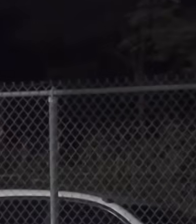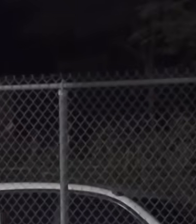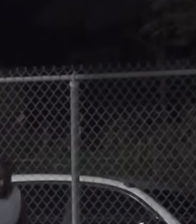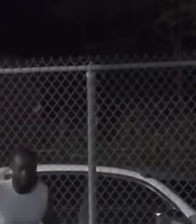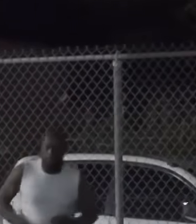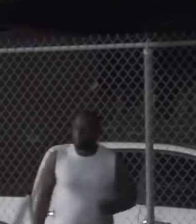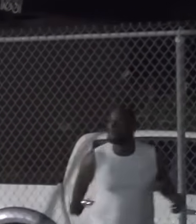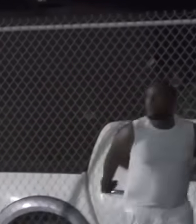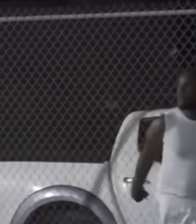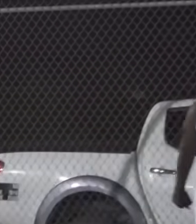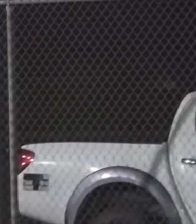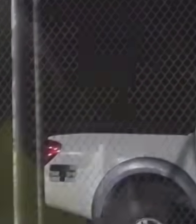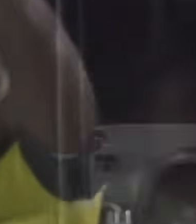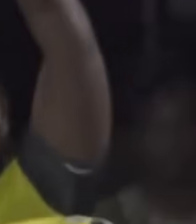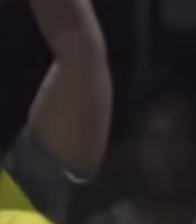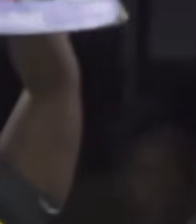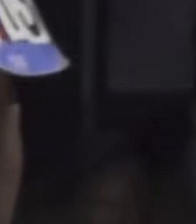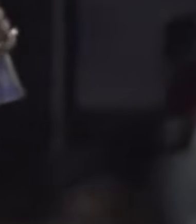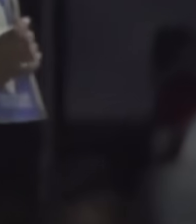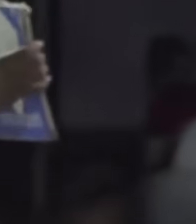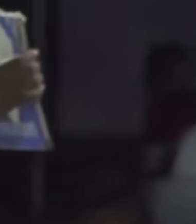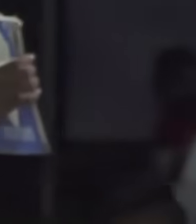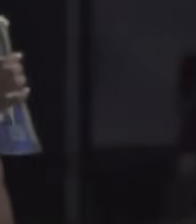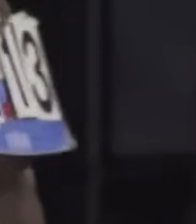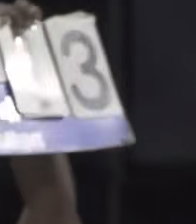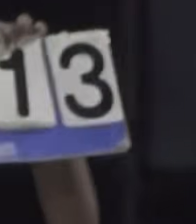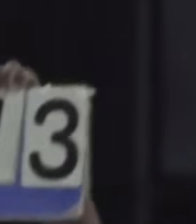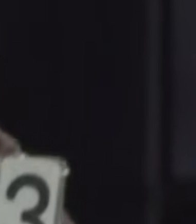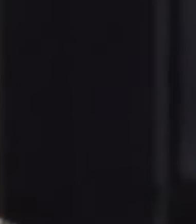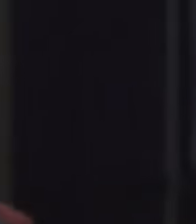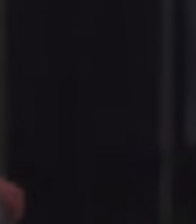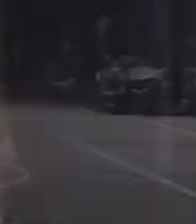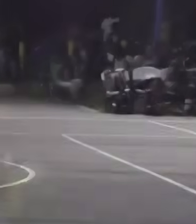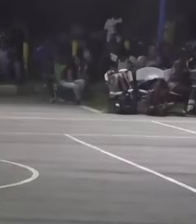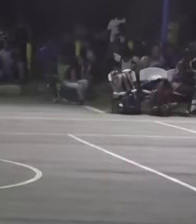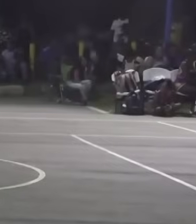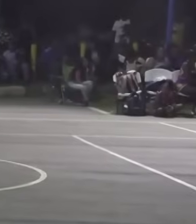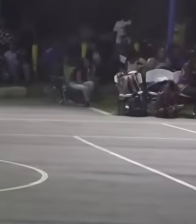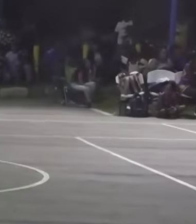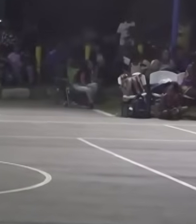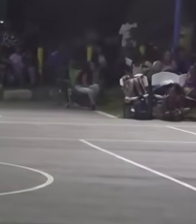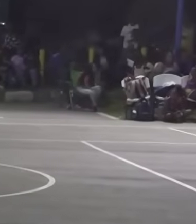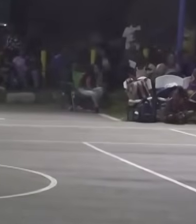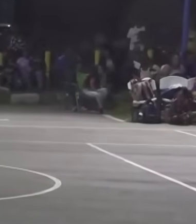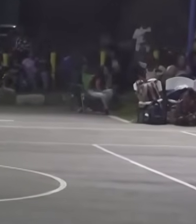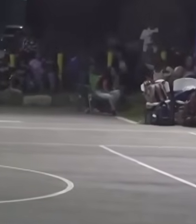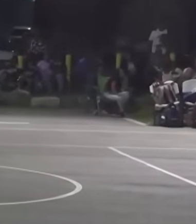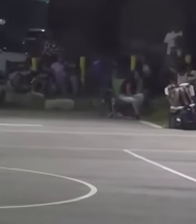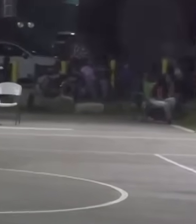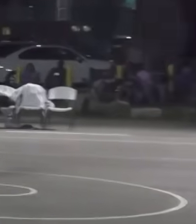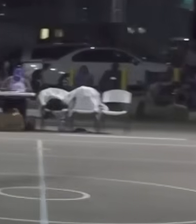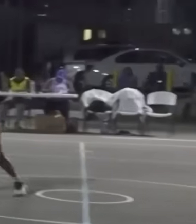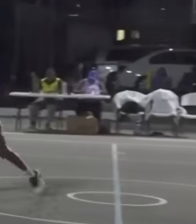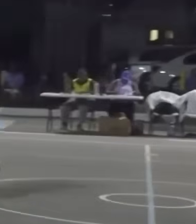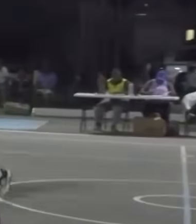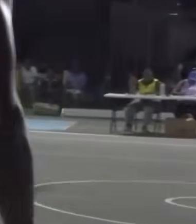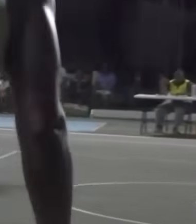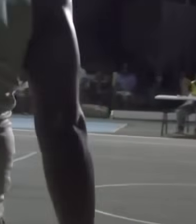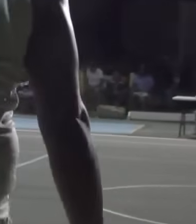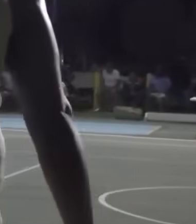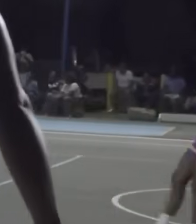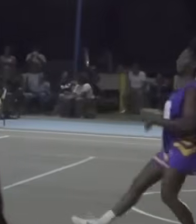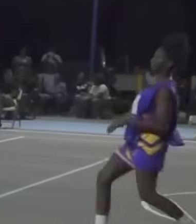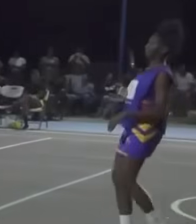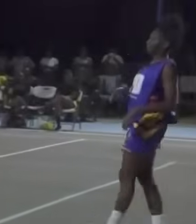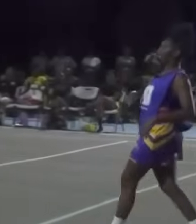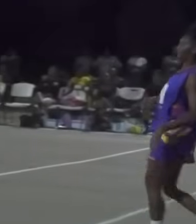again. Villa leading 13-12 at the end of the first. Second quarter now, Smith and Latonia Blackman,